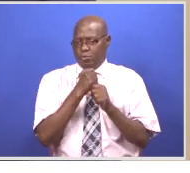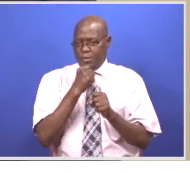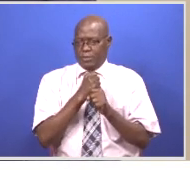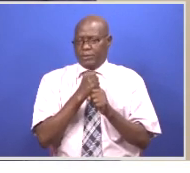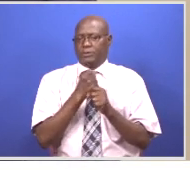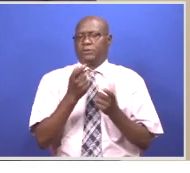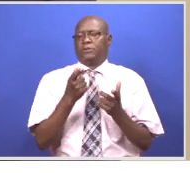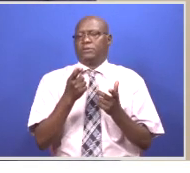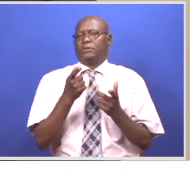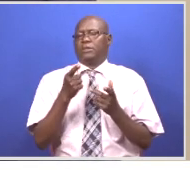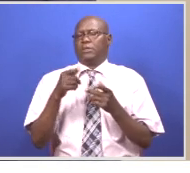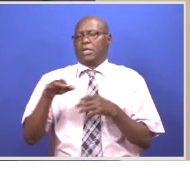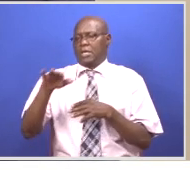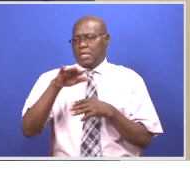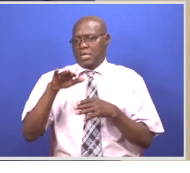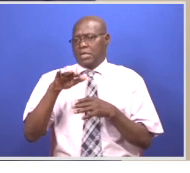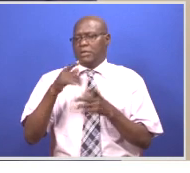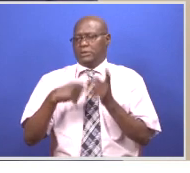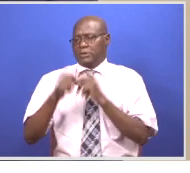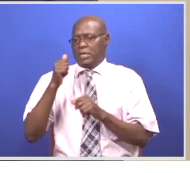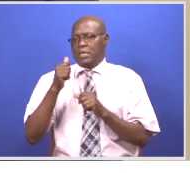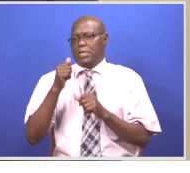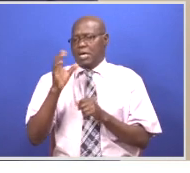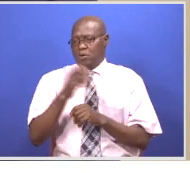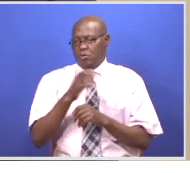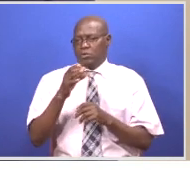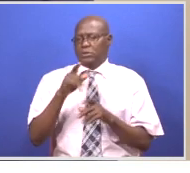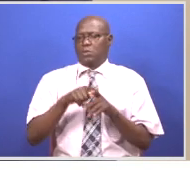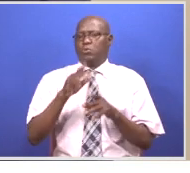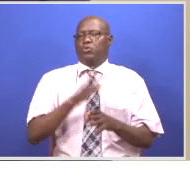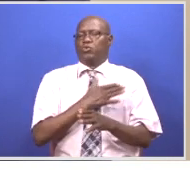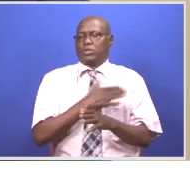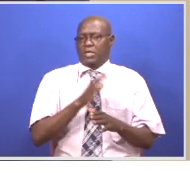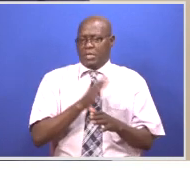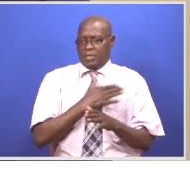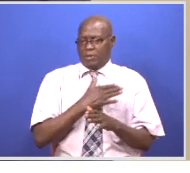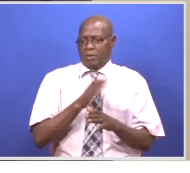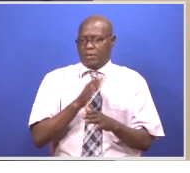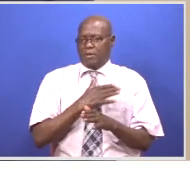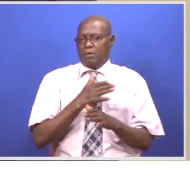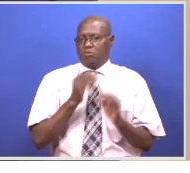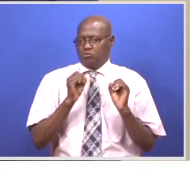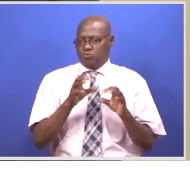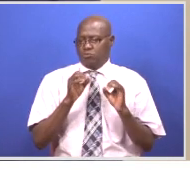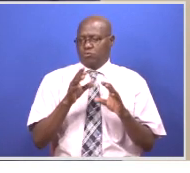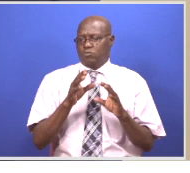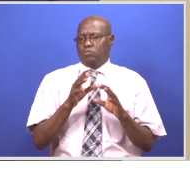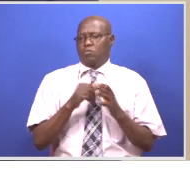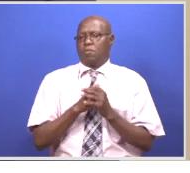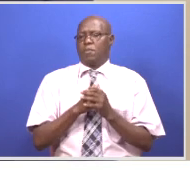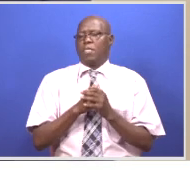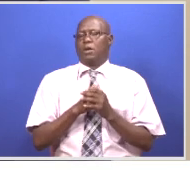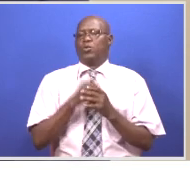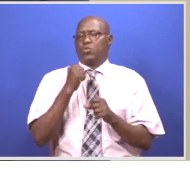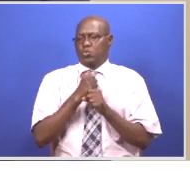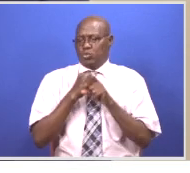premises that sell alcohol and also play music are doing so in designated areas,